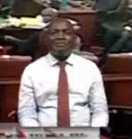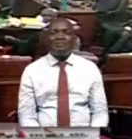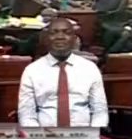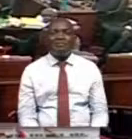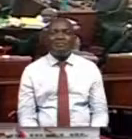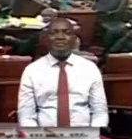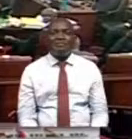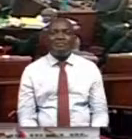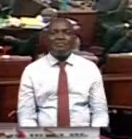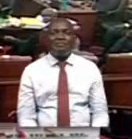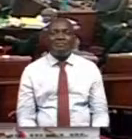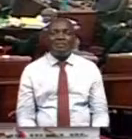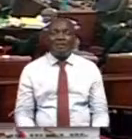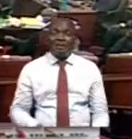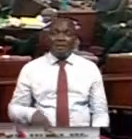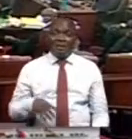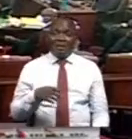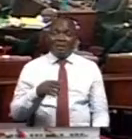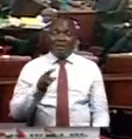see,